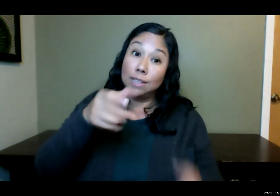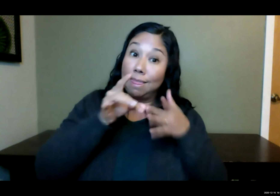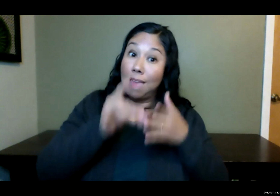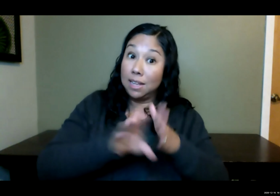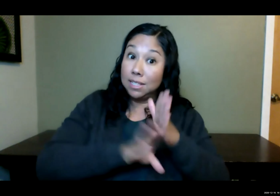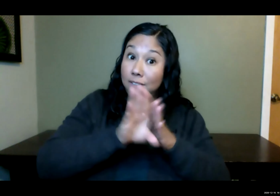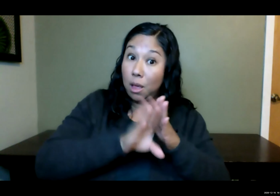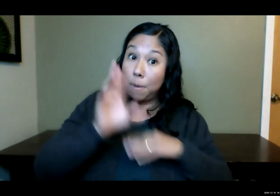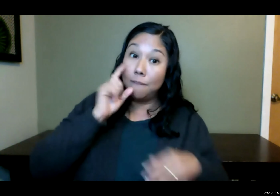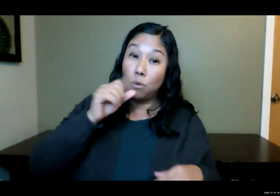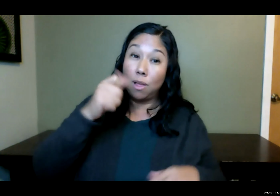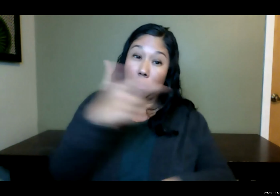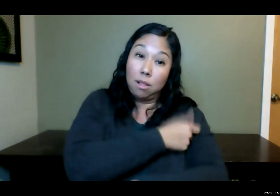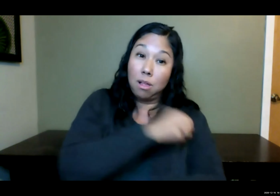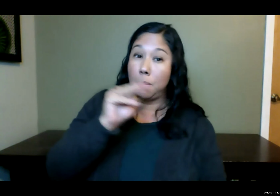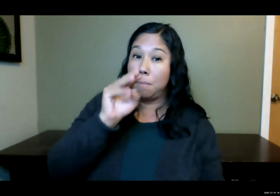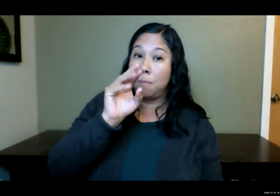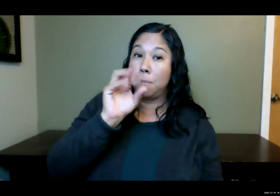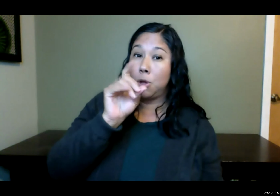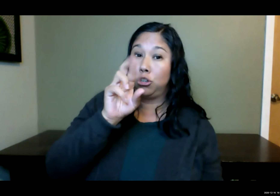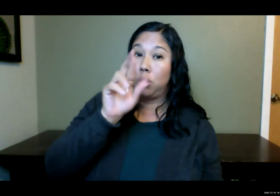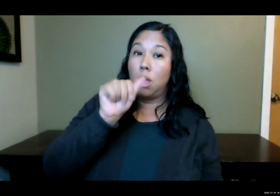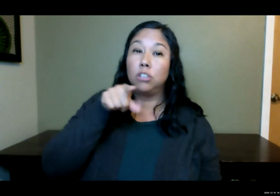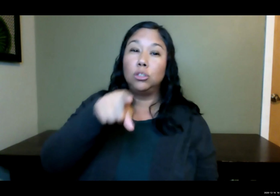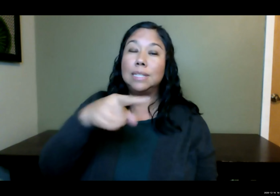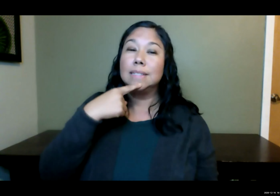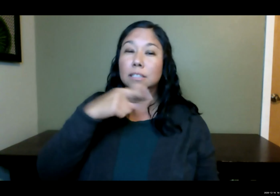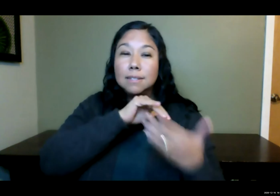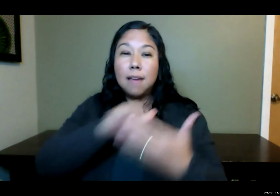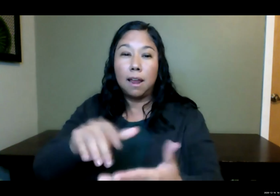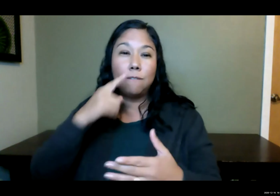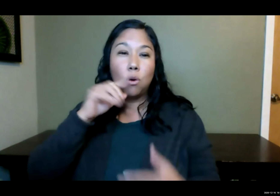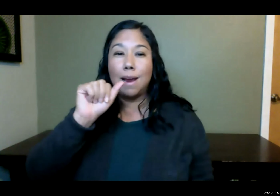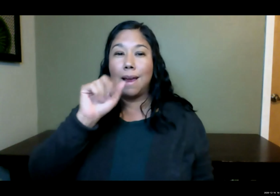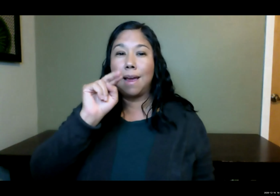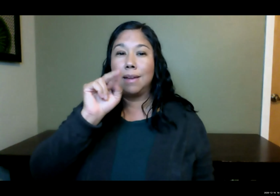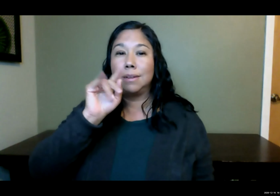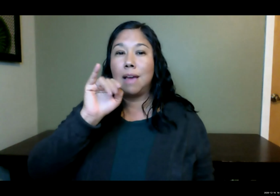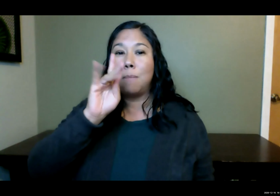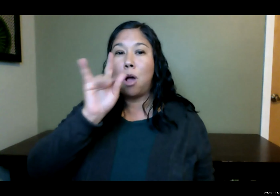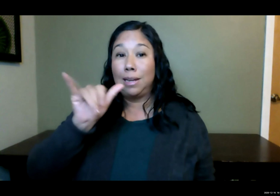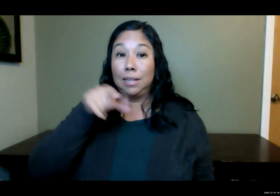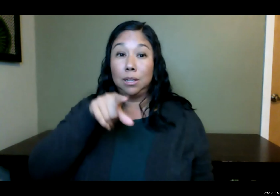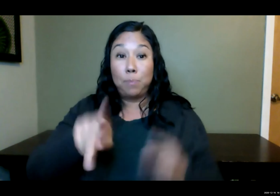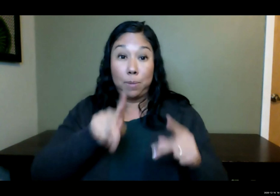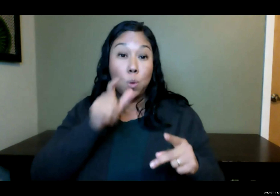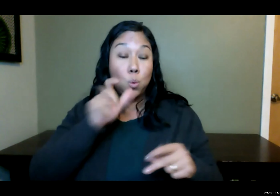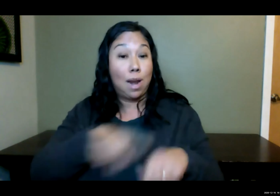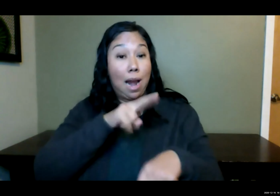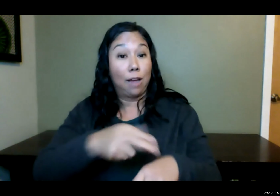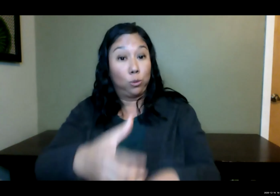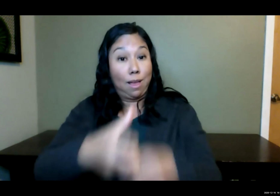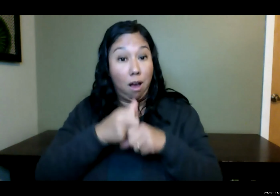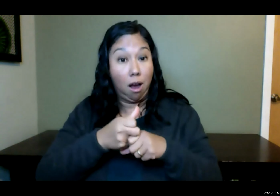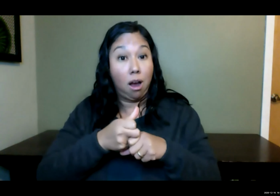that when they did the studies on antibodies, those who got the COVID-19 infection naturally, who were